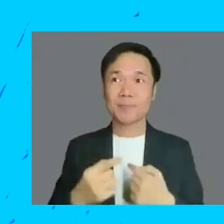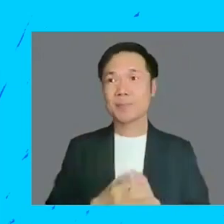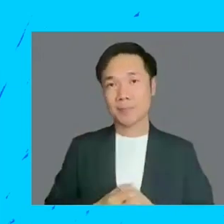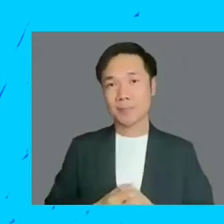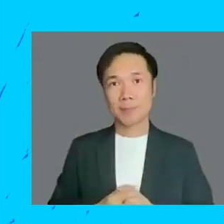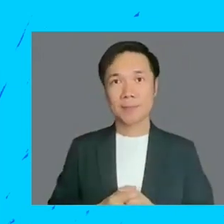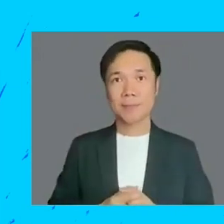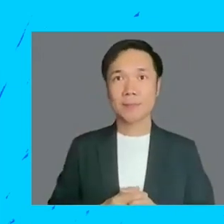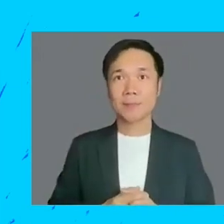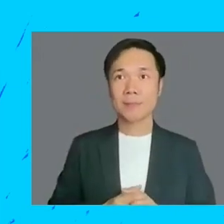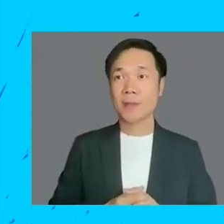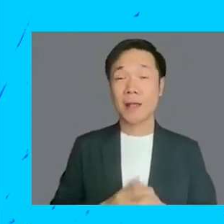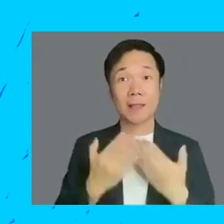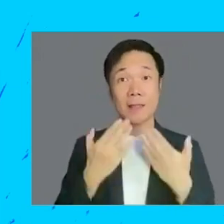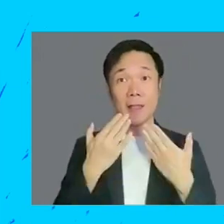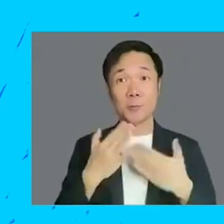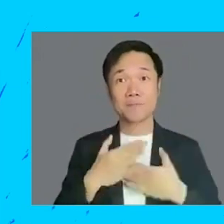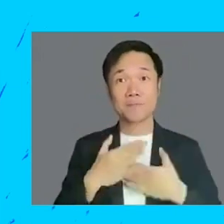Thank you.